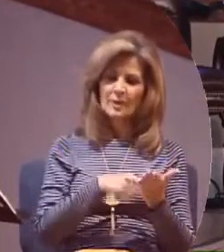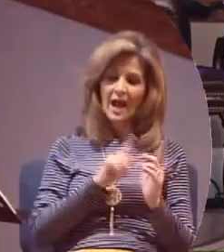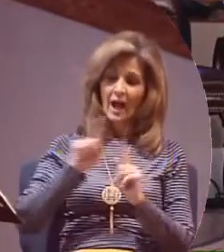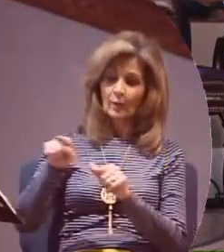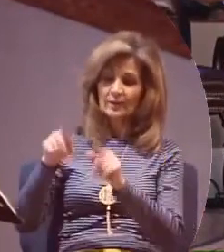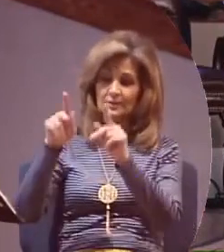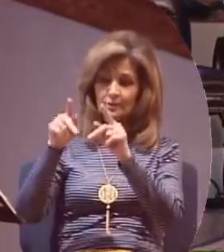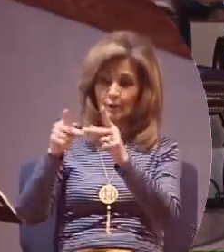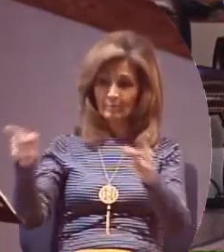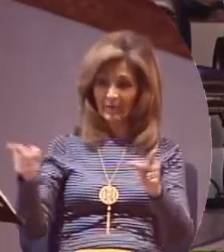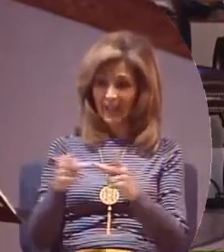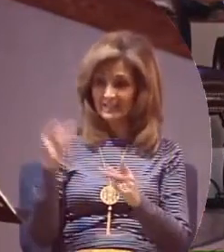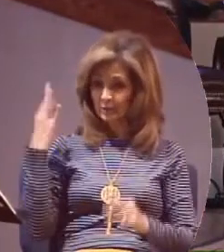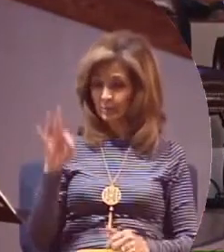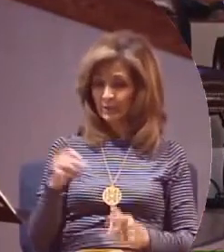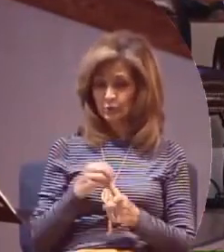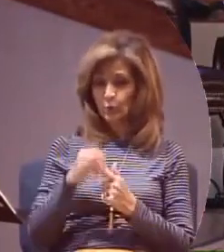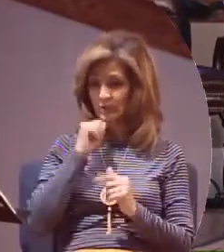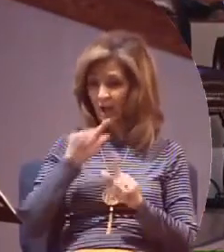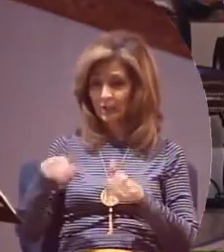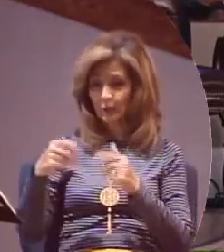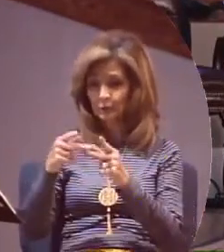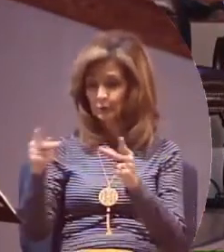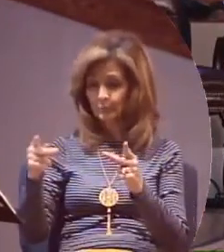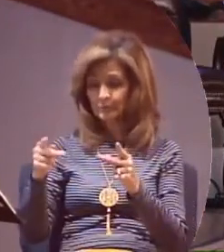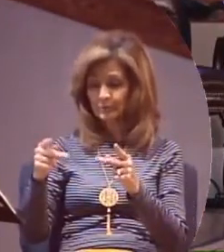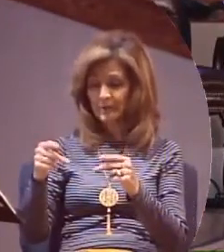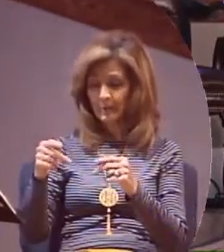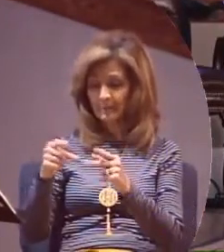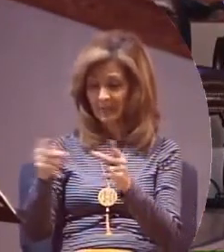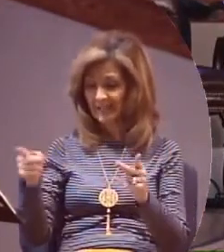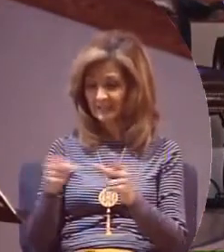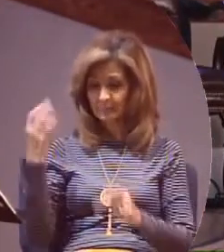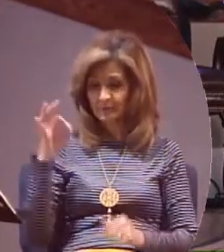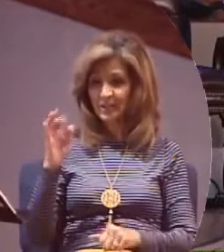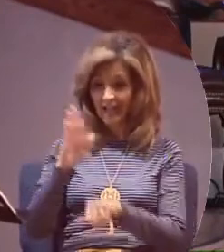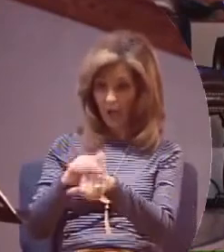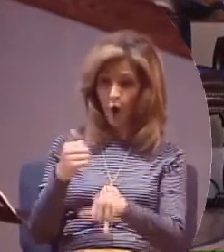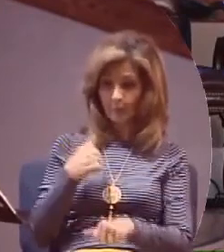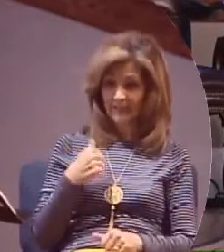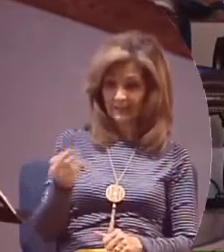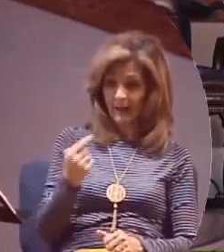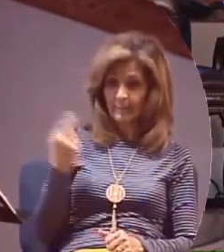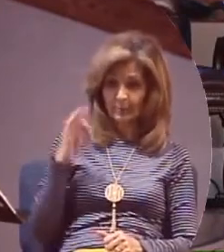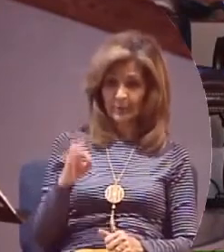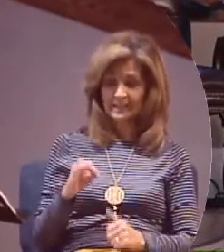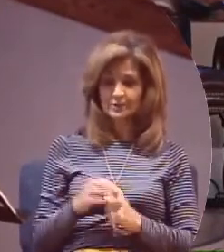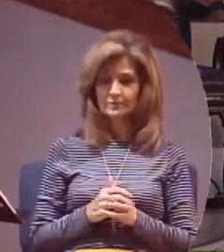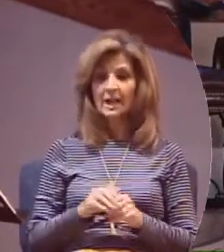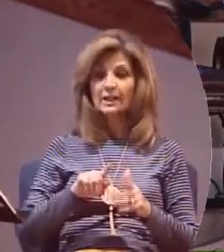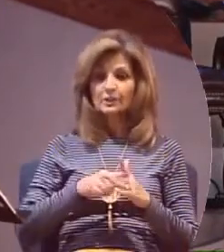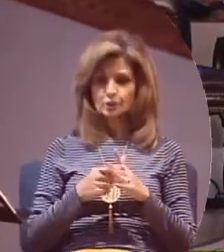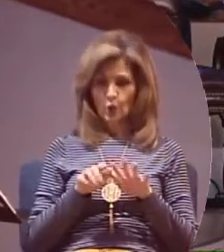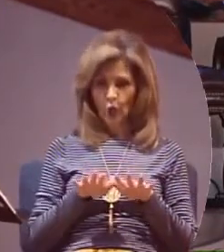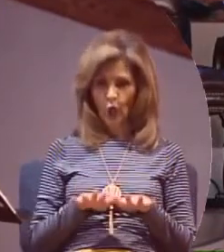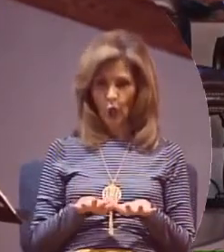to preach or whatever, or didn't go to preach or whatever, they call me from the floor. And here's the way you go. You start